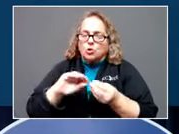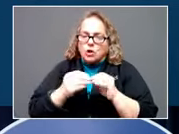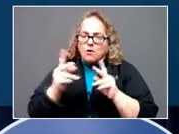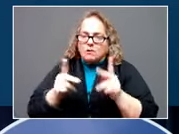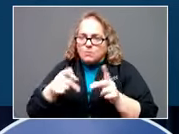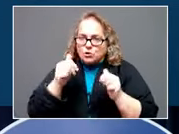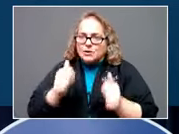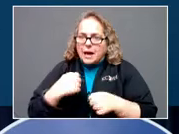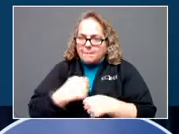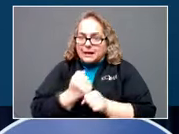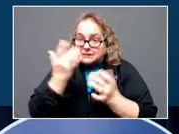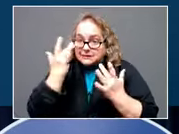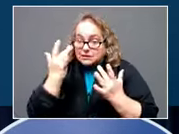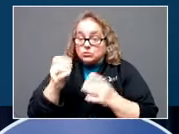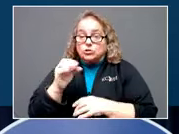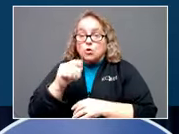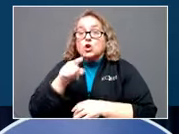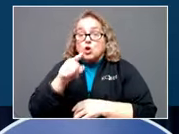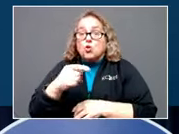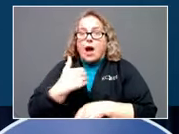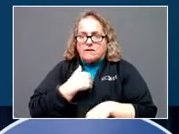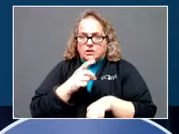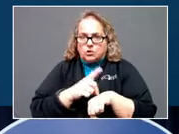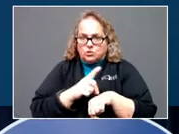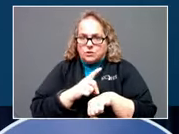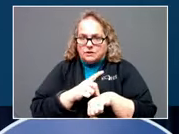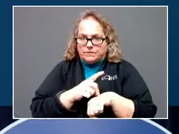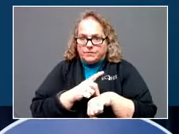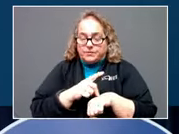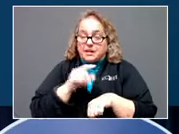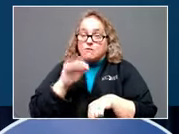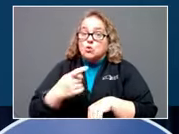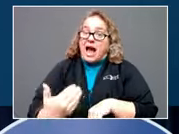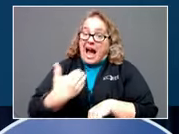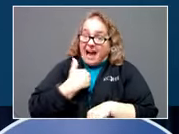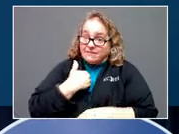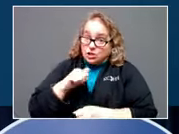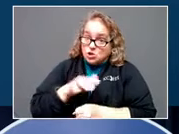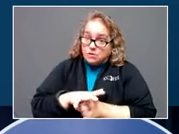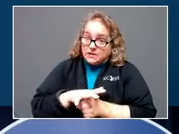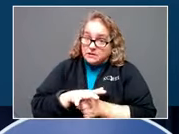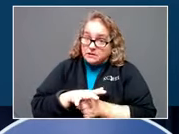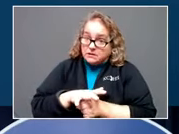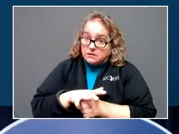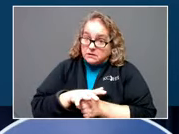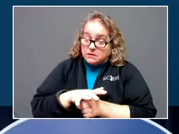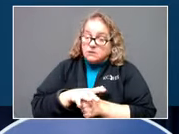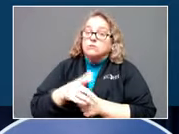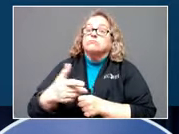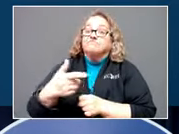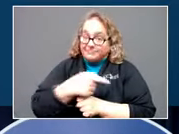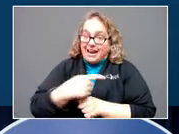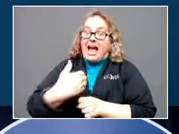an absolute duty, if you test positive, to follow the procedures, to self-isolate. Otherwise, you could be causing severe